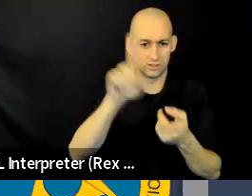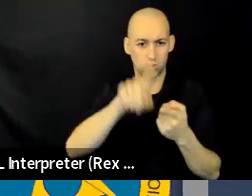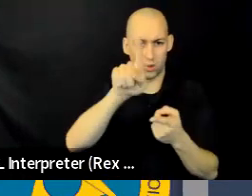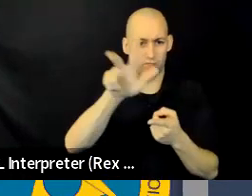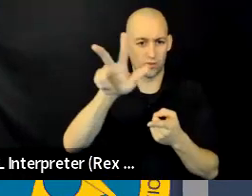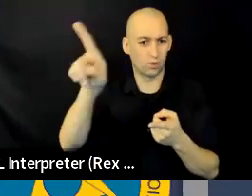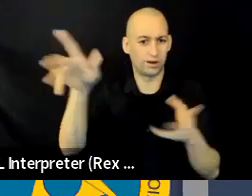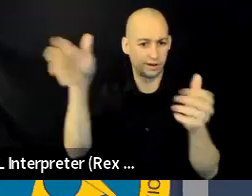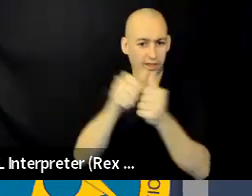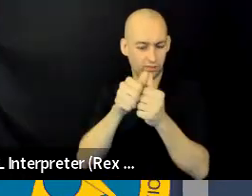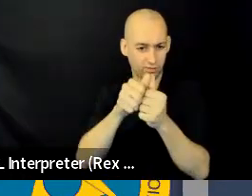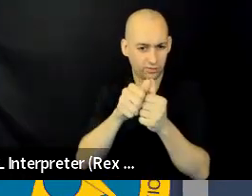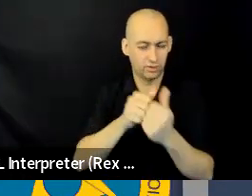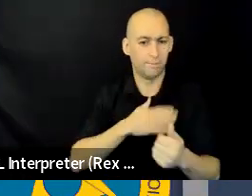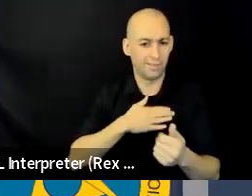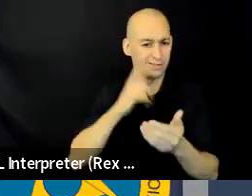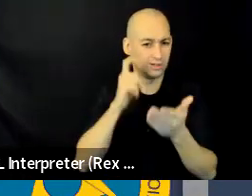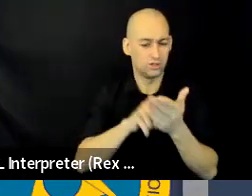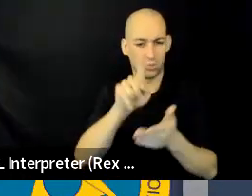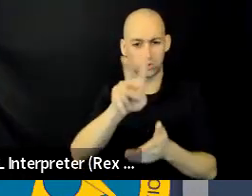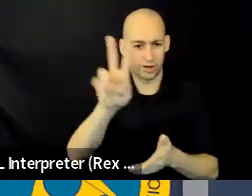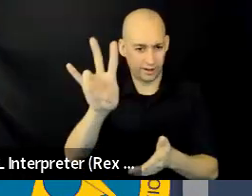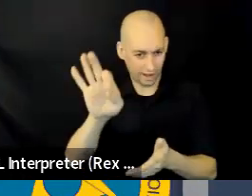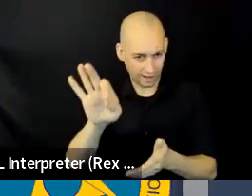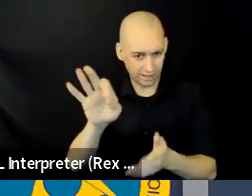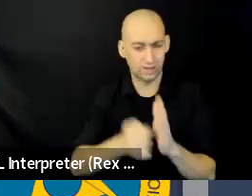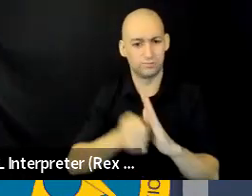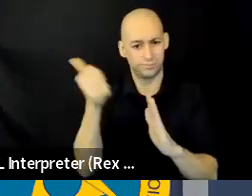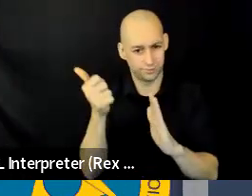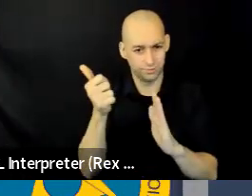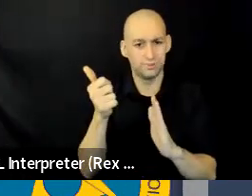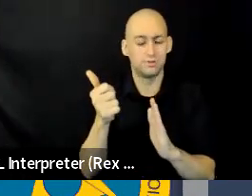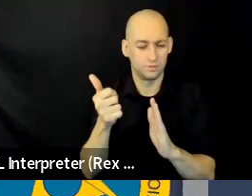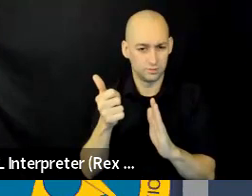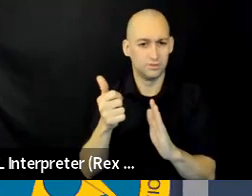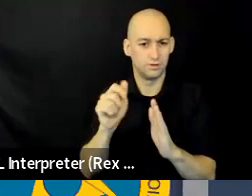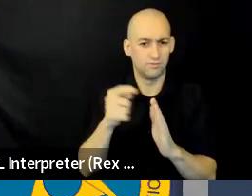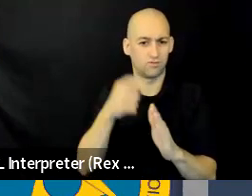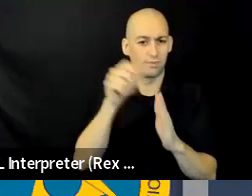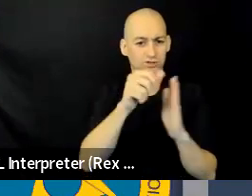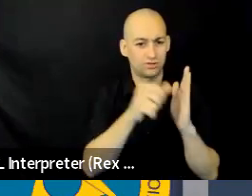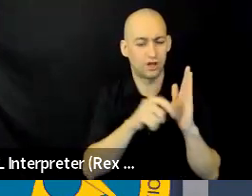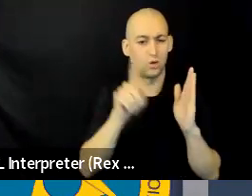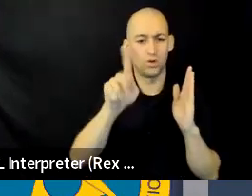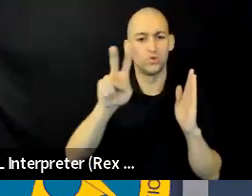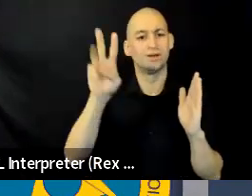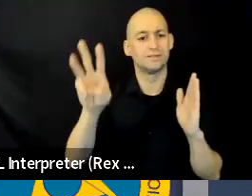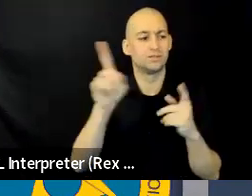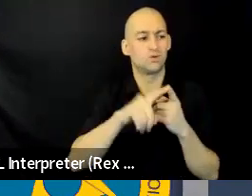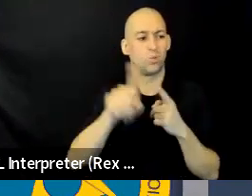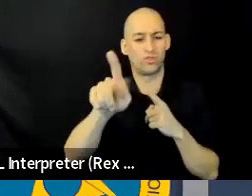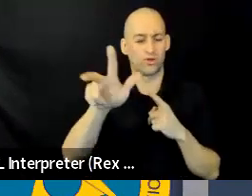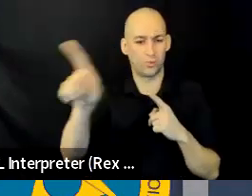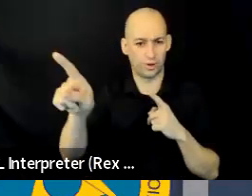131 together. Please note that tab 129 has been withdrawn from the agenda. Tabs 126 through